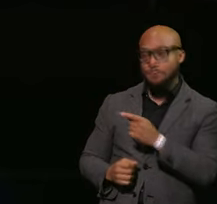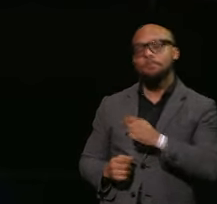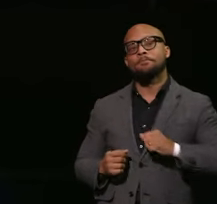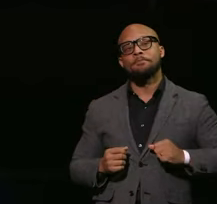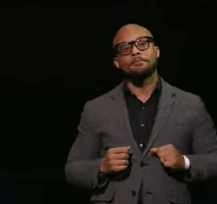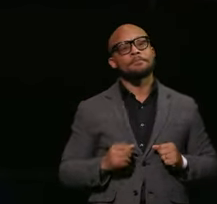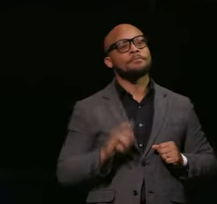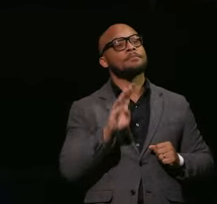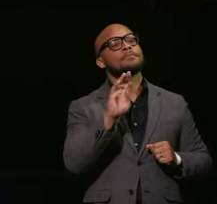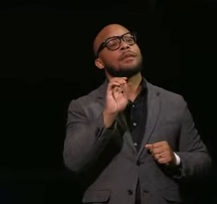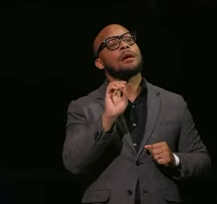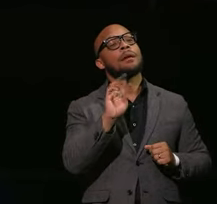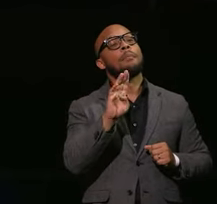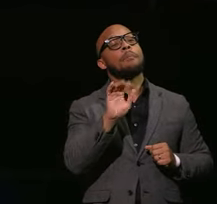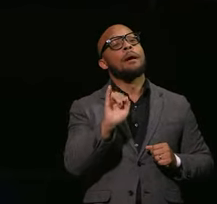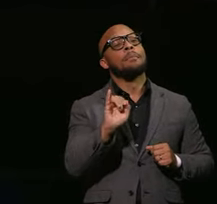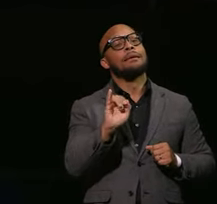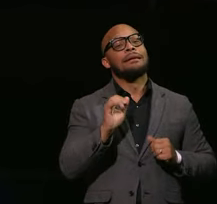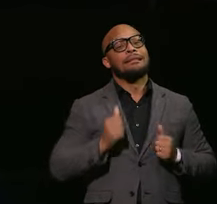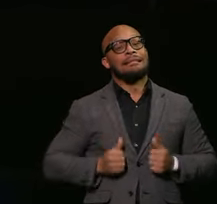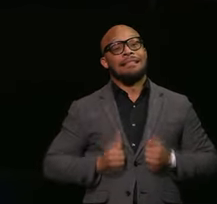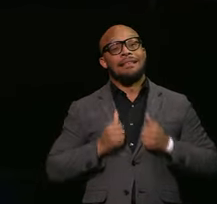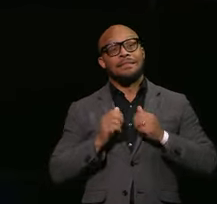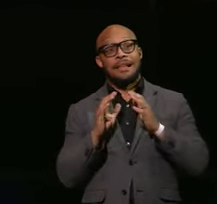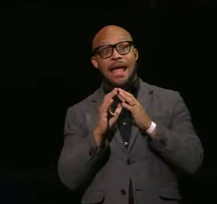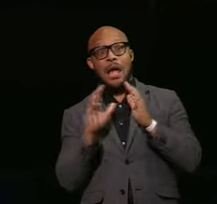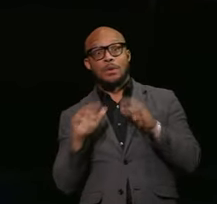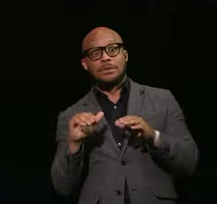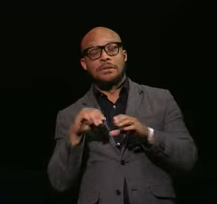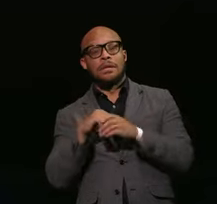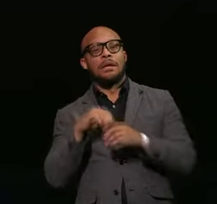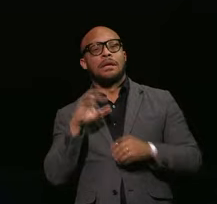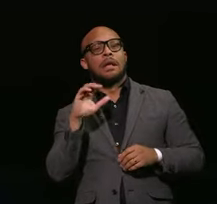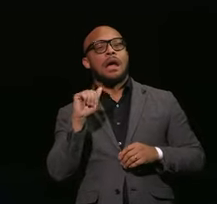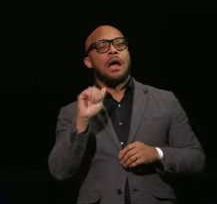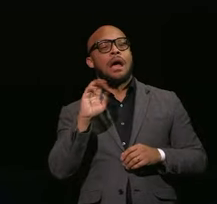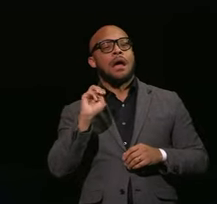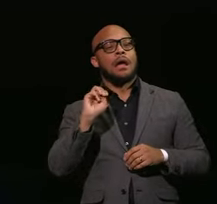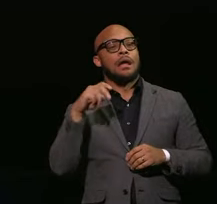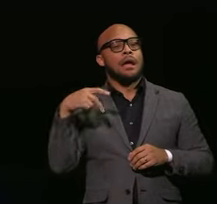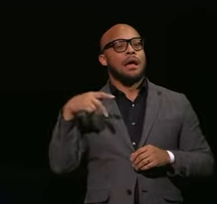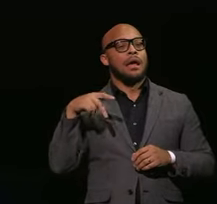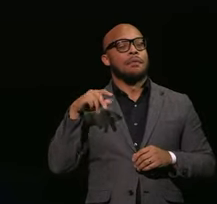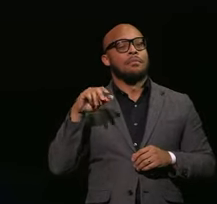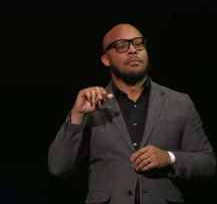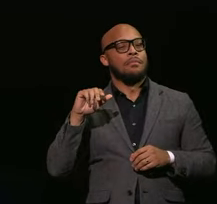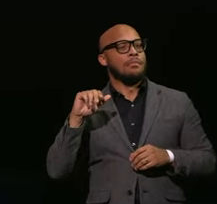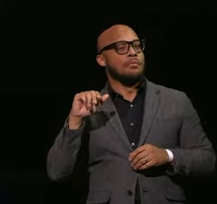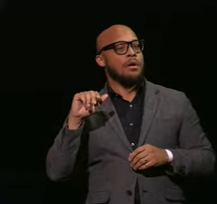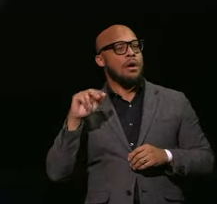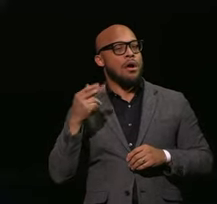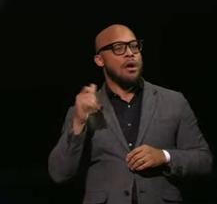Bobby's lives in his house in Kampala with three of his four kids. His other, Solomon, is in university in the United States.